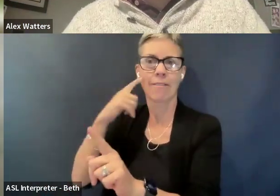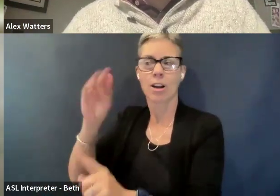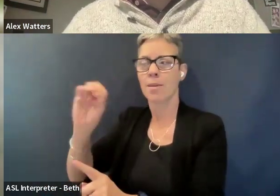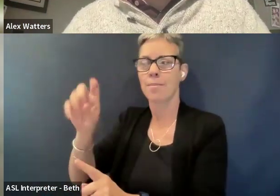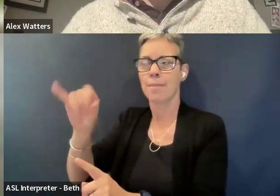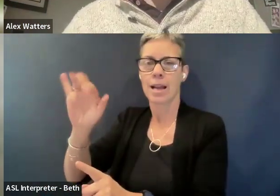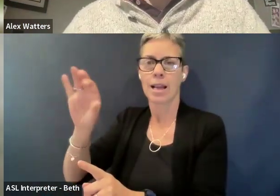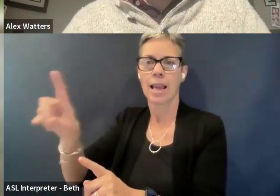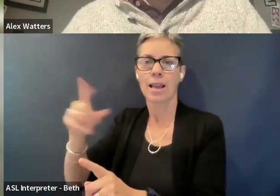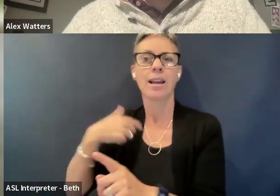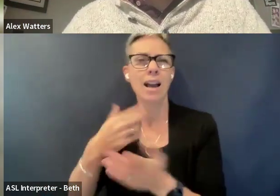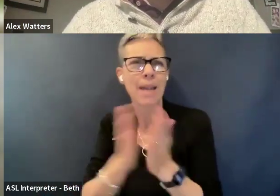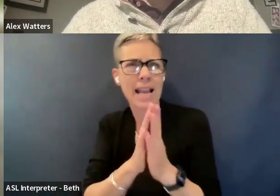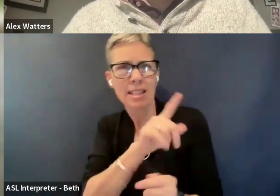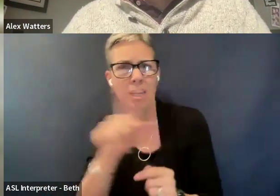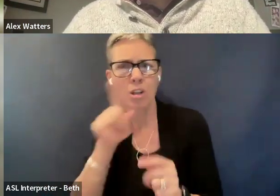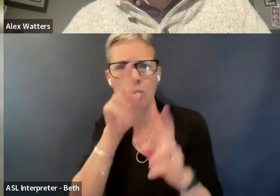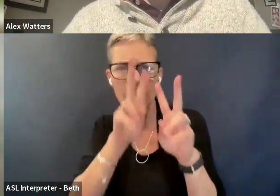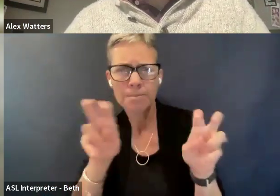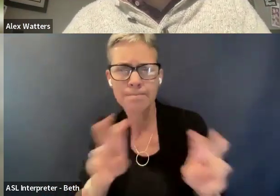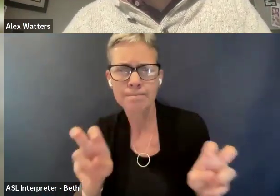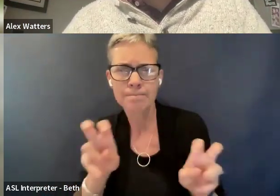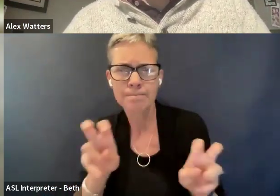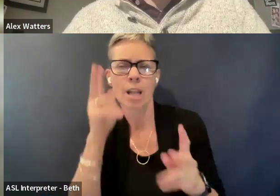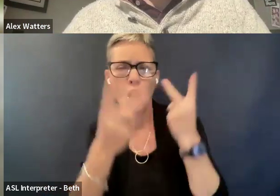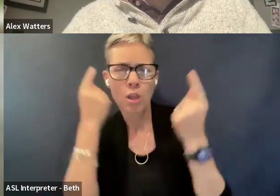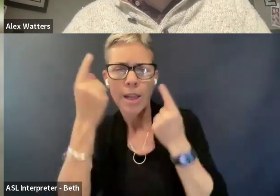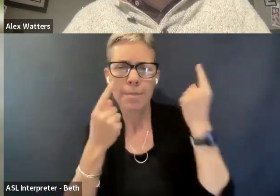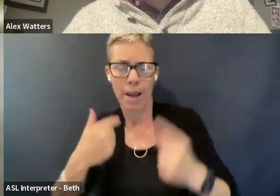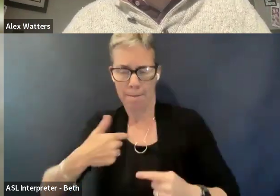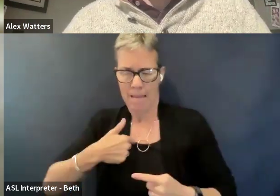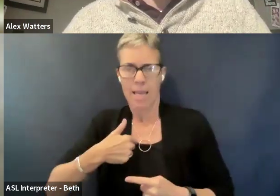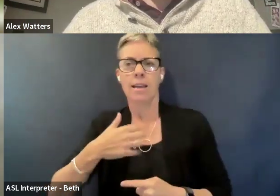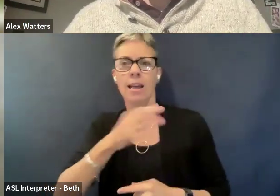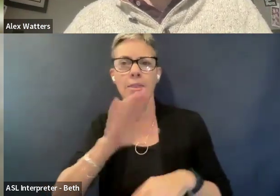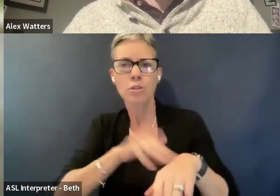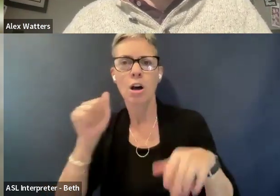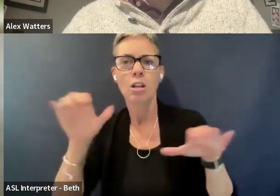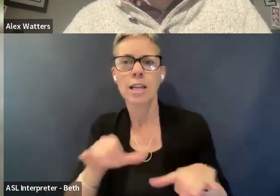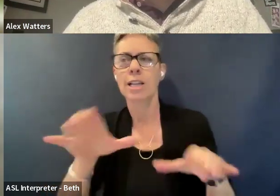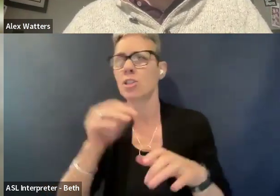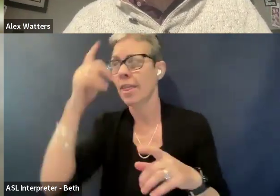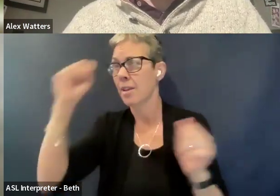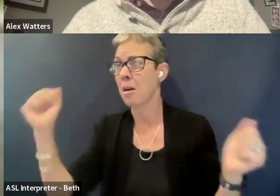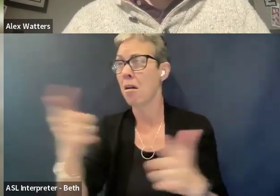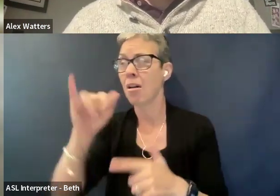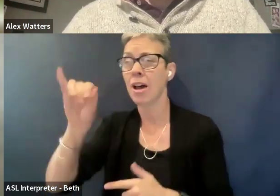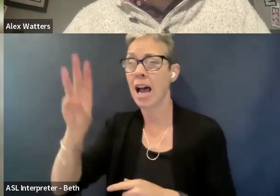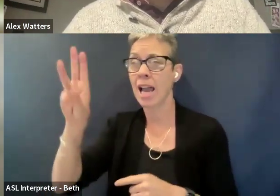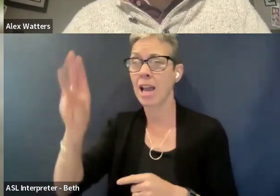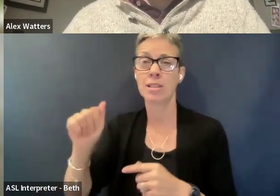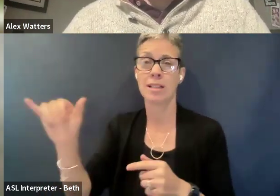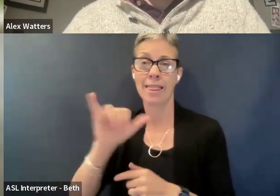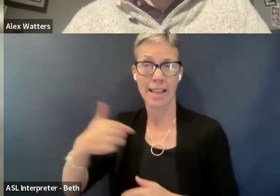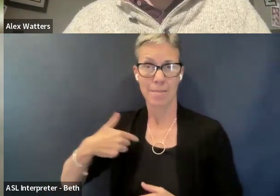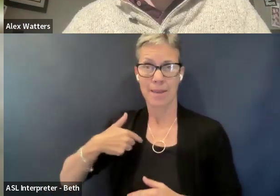I'm asking you to look at those calls to action and think about me. Think about stories of Iowans all over the state like me that